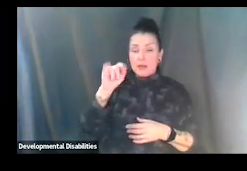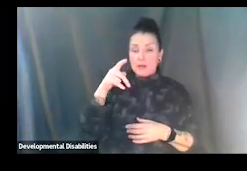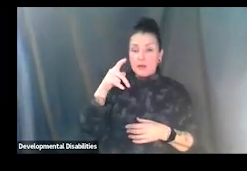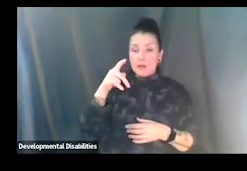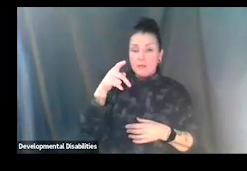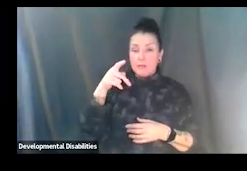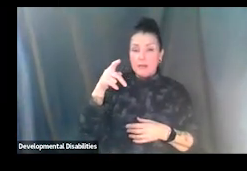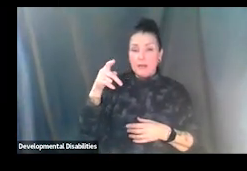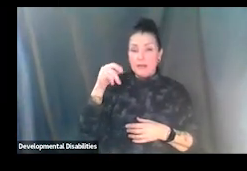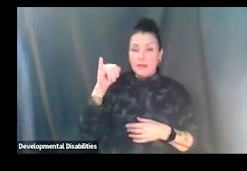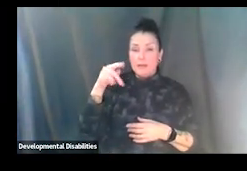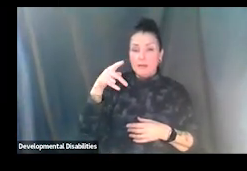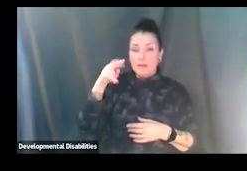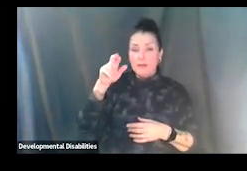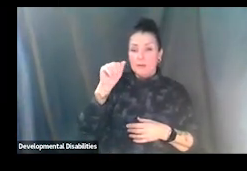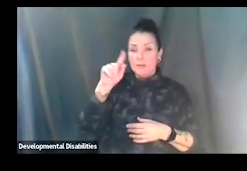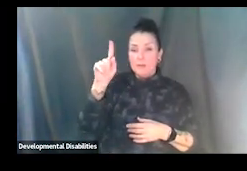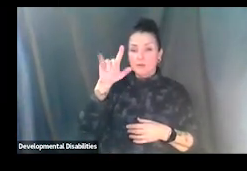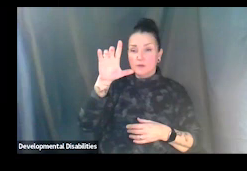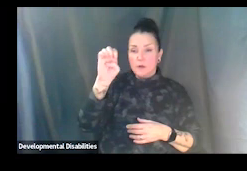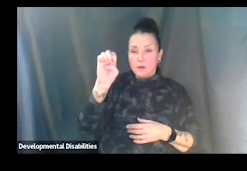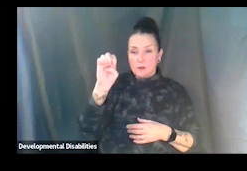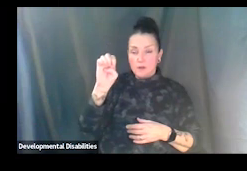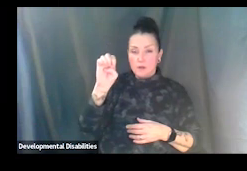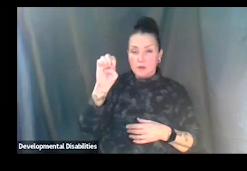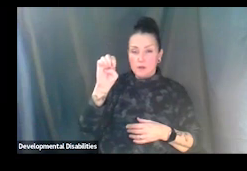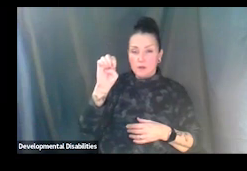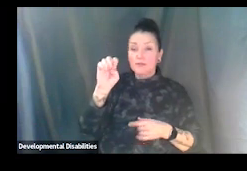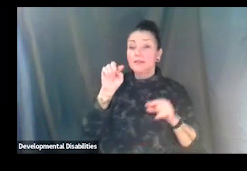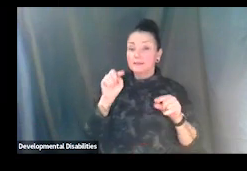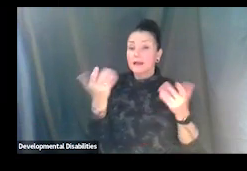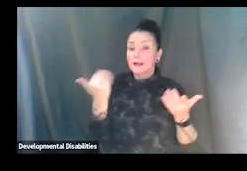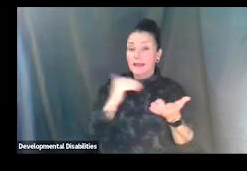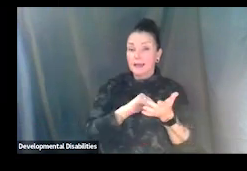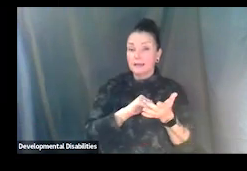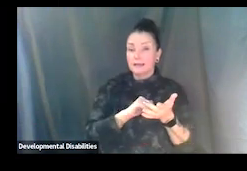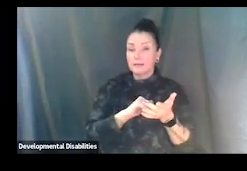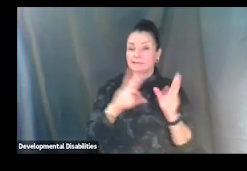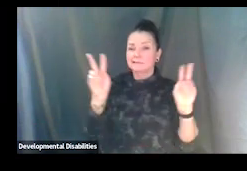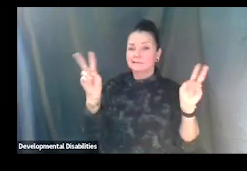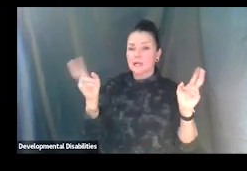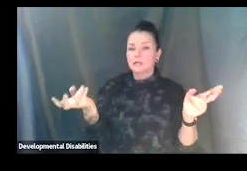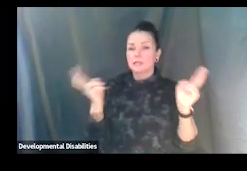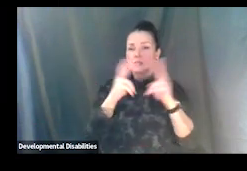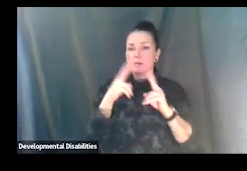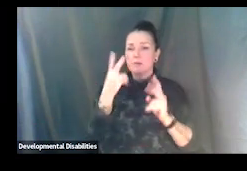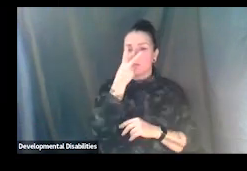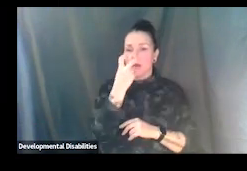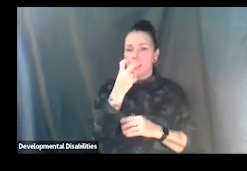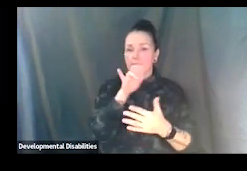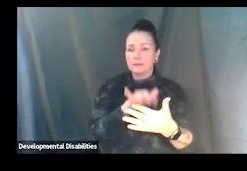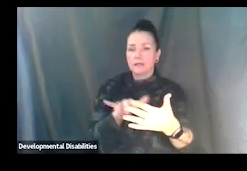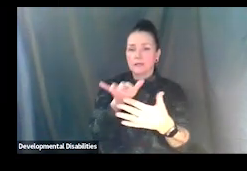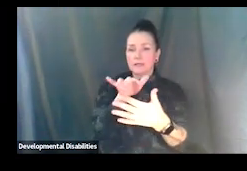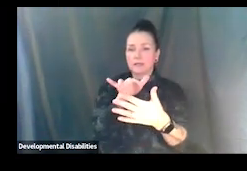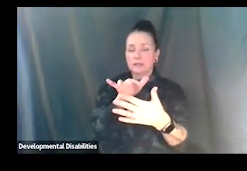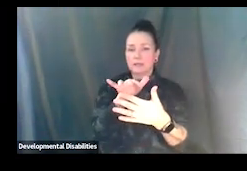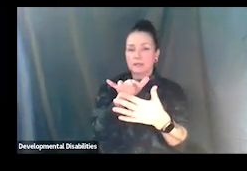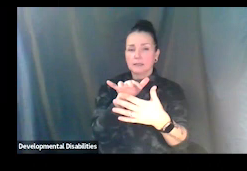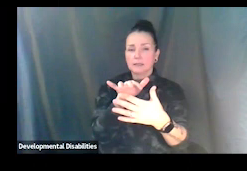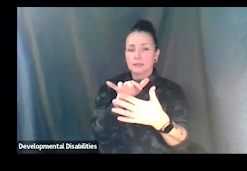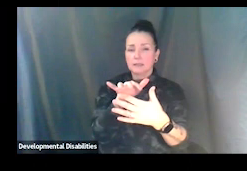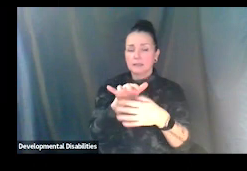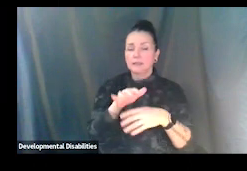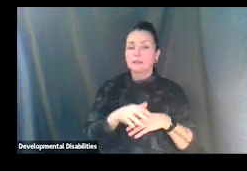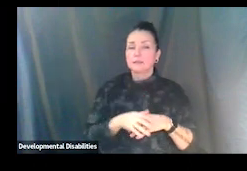the week 0 here is at the end of a previous double-blind study of aripiprazole or Abilify. And so there's